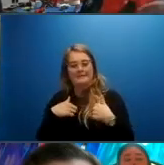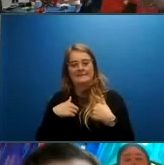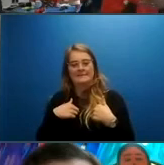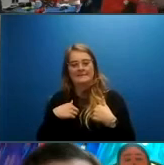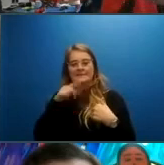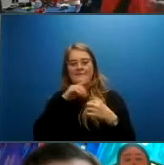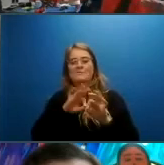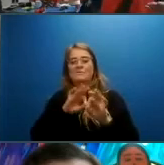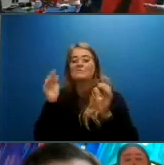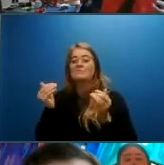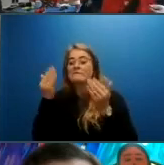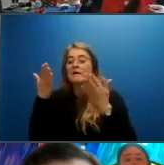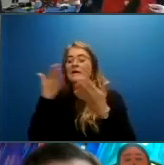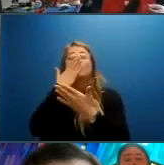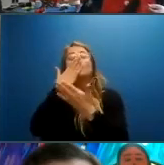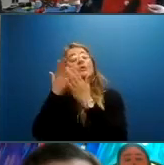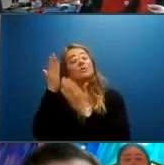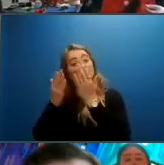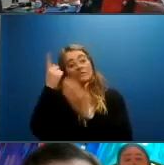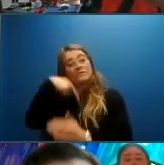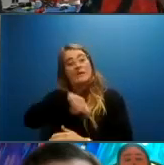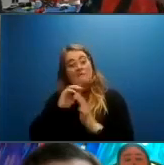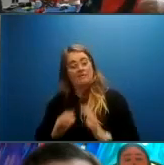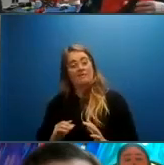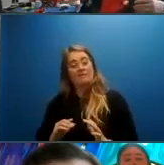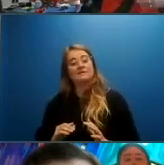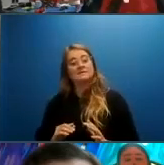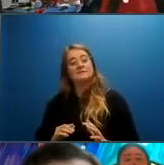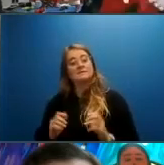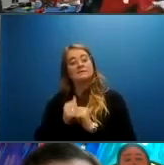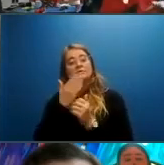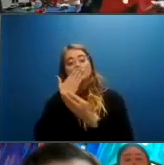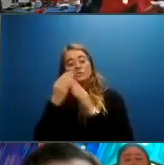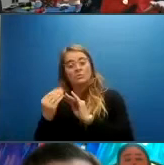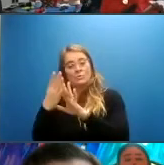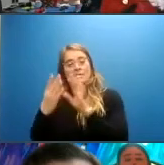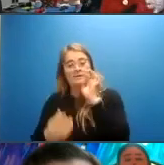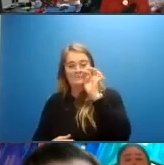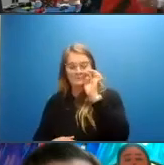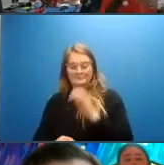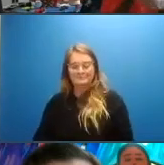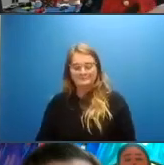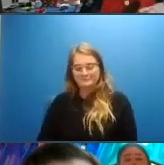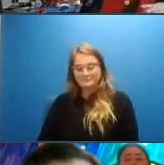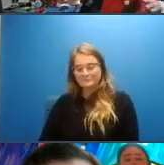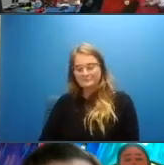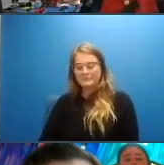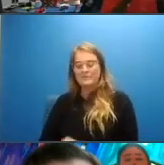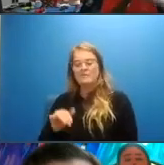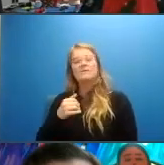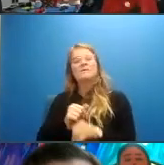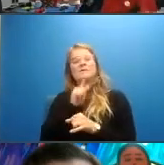provide a good service for our clients in a good way and come across as creating beauty for our